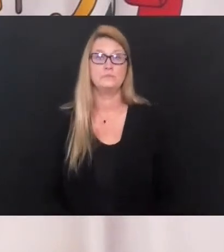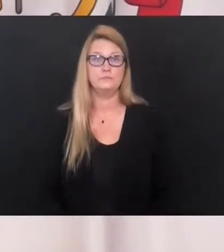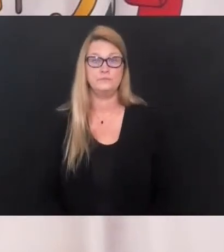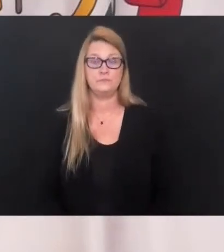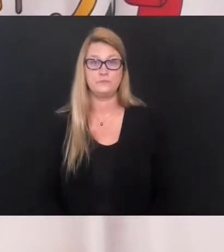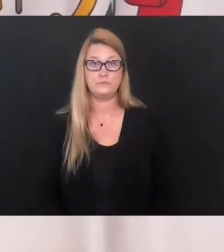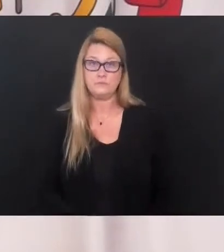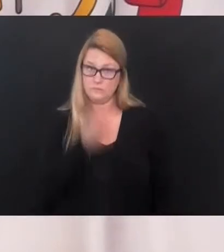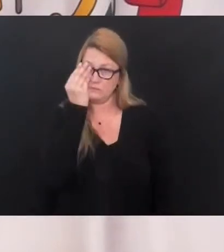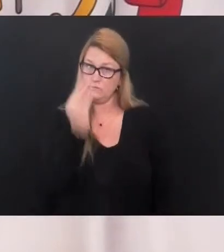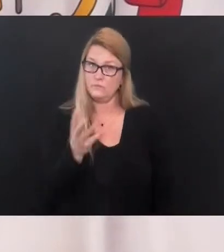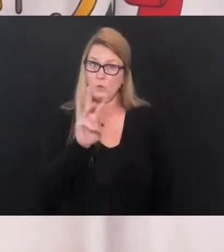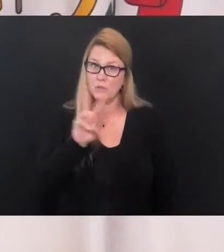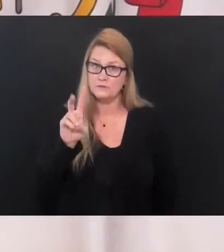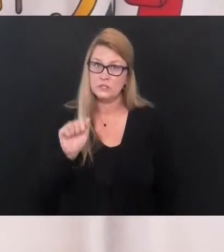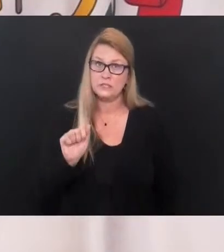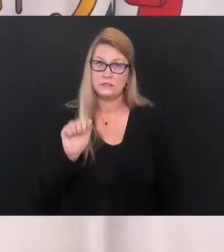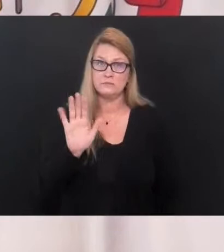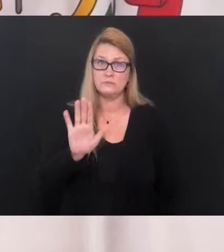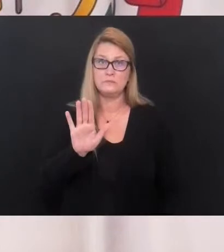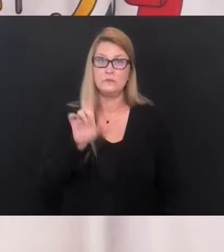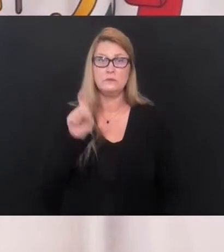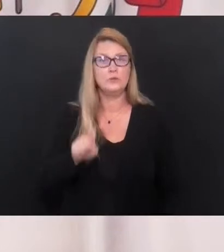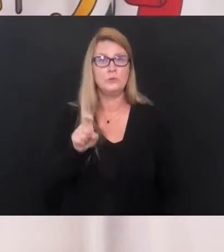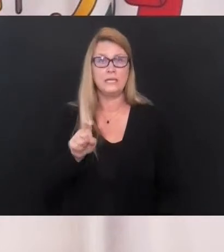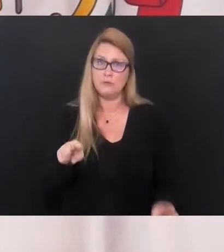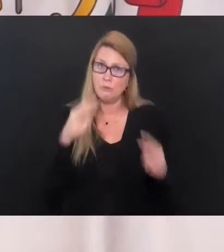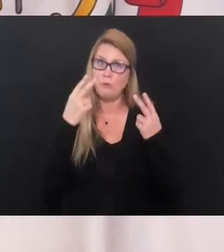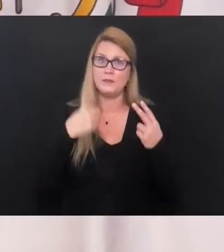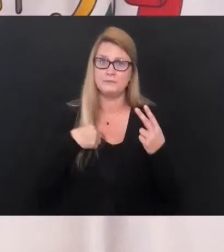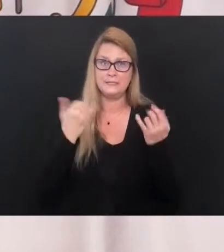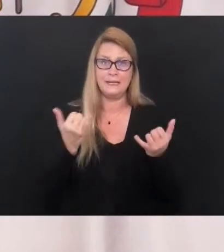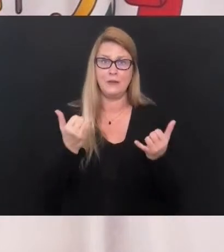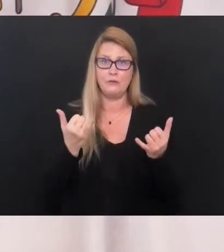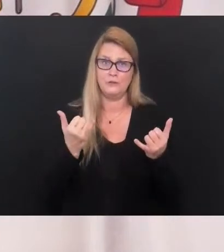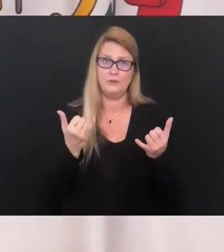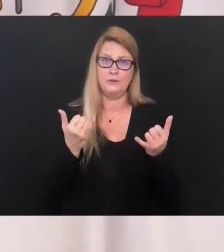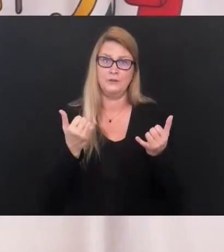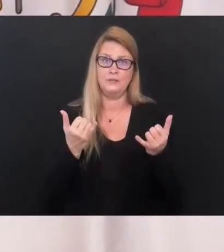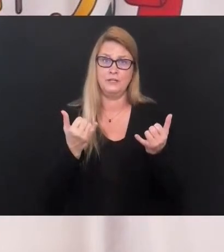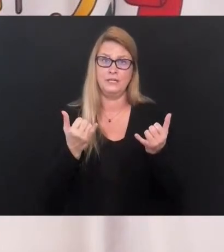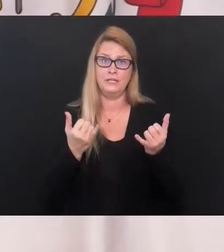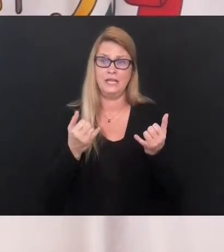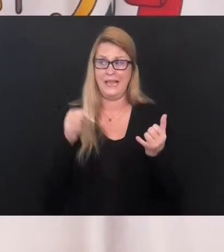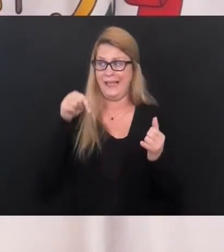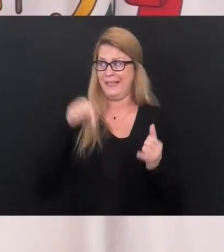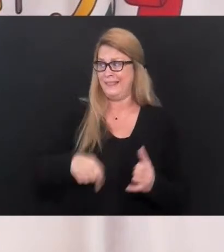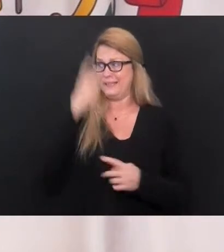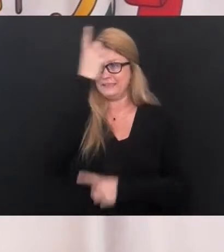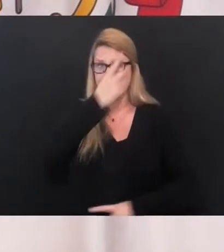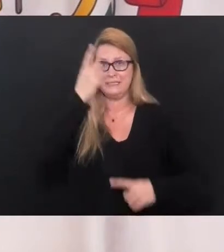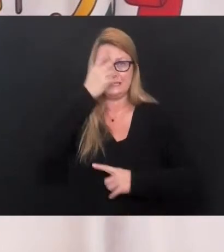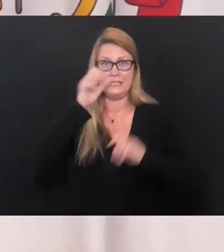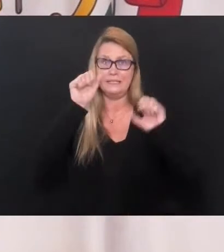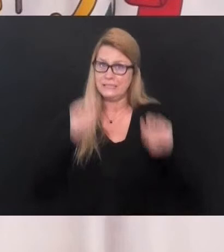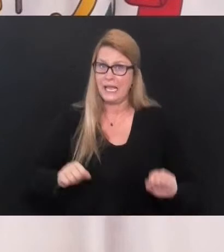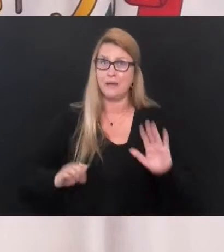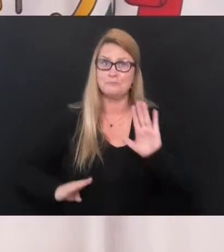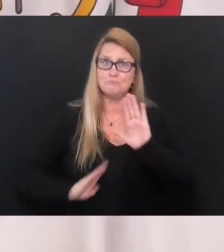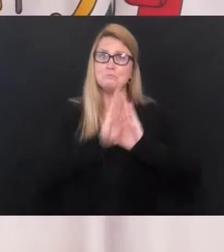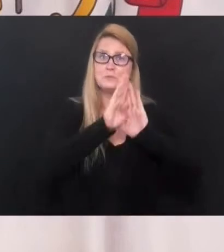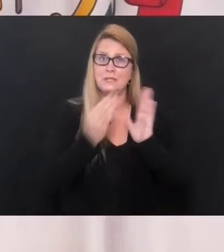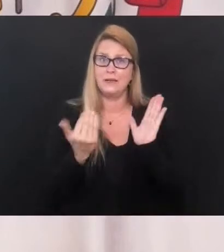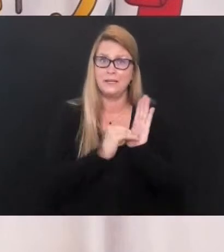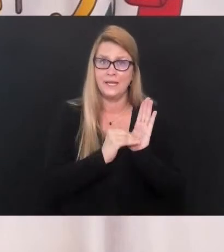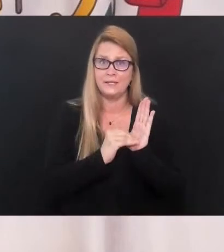Virginia, you got to listen to me. This thing can tick back up. The